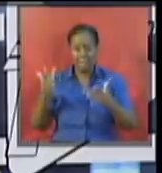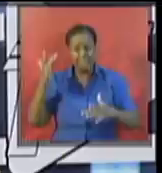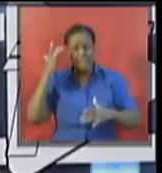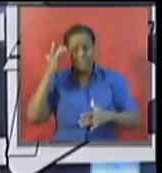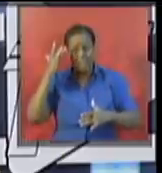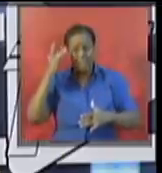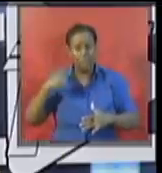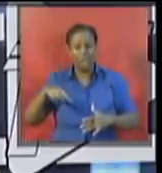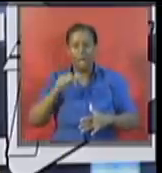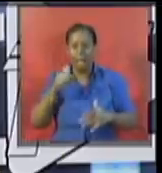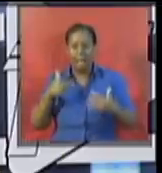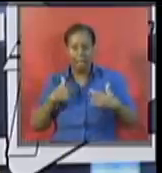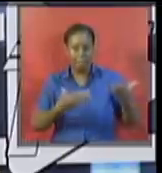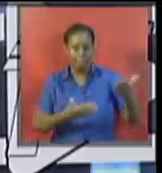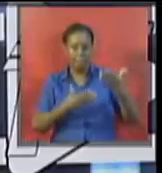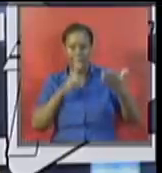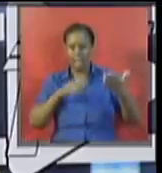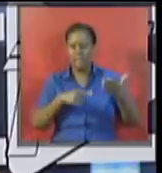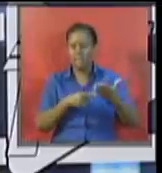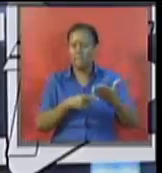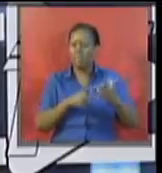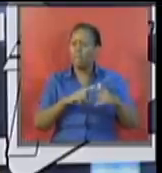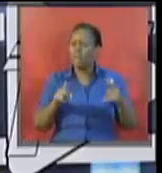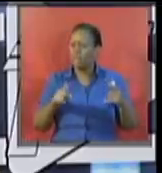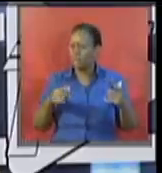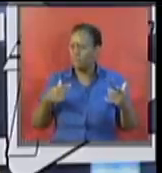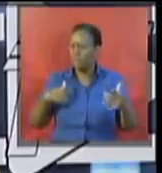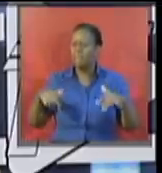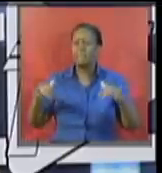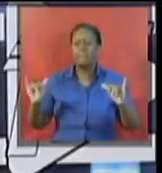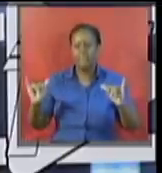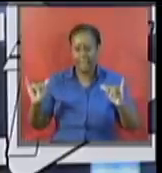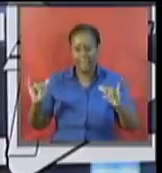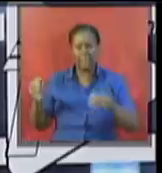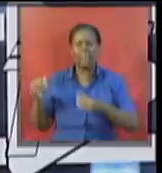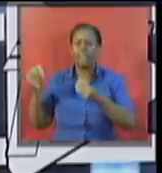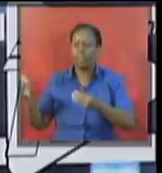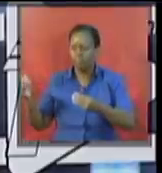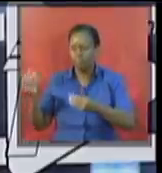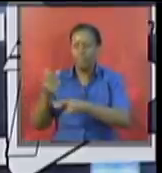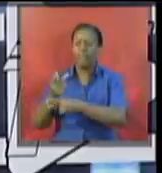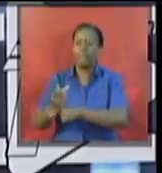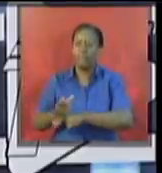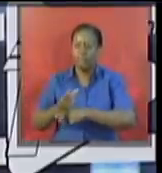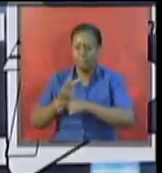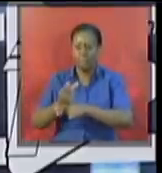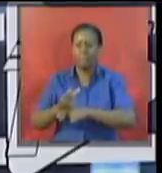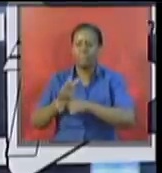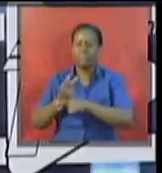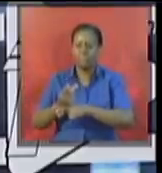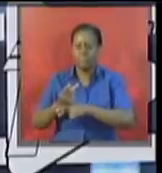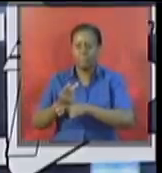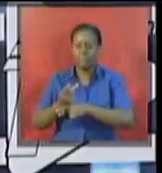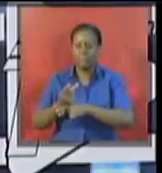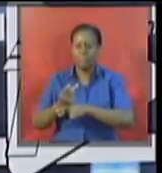care is currently being provided. So I hope that that addresses any misconceptions about the lack of a test